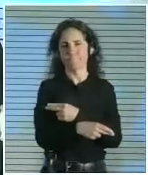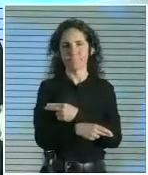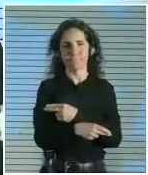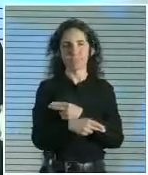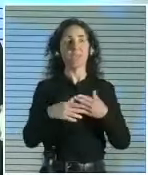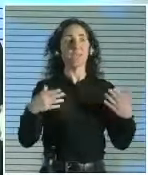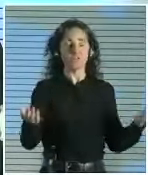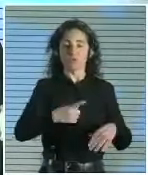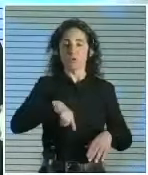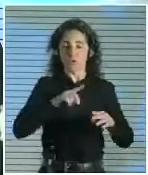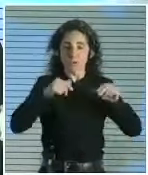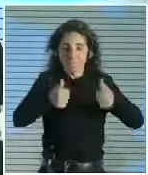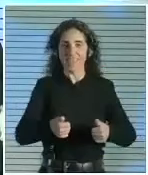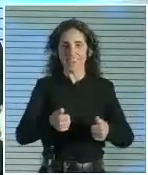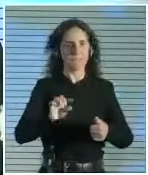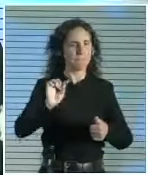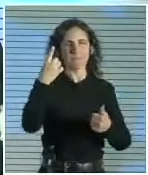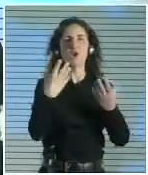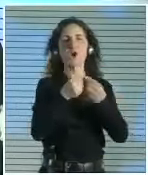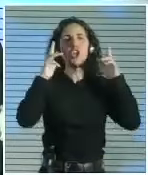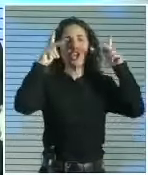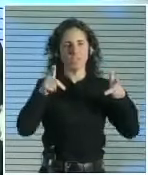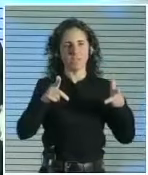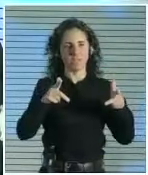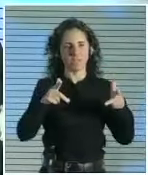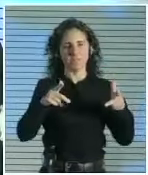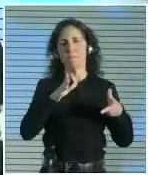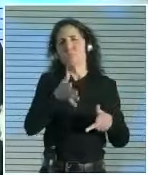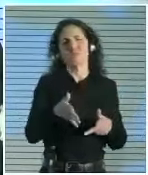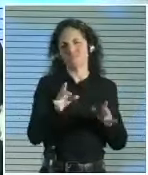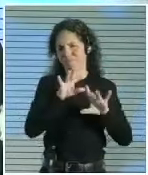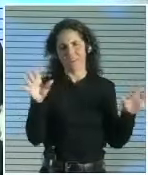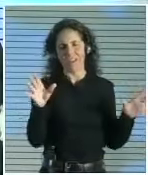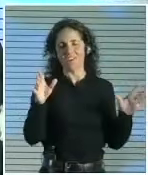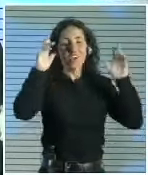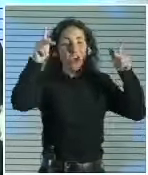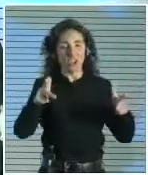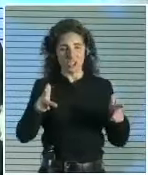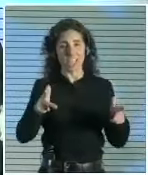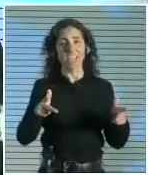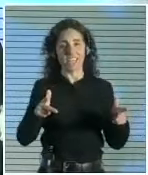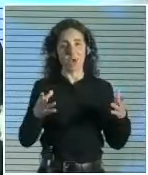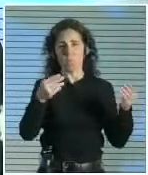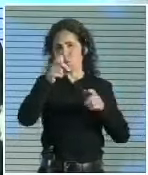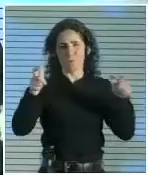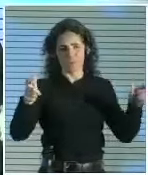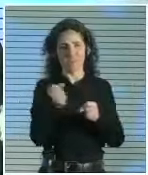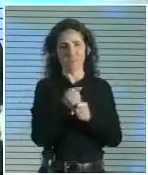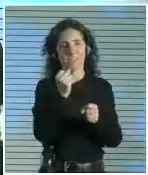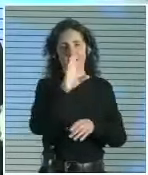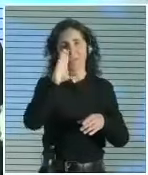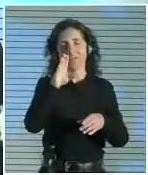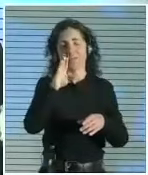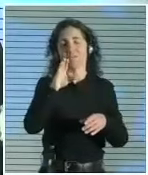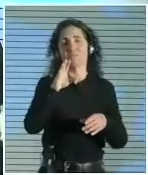hotels, and the reason was very direct for us. Hotels employ a critical mass of food service workers, and they serve a critical mass of